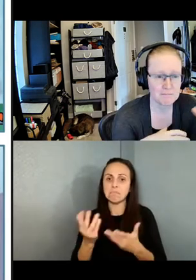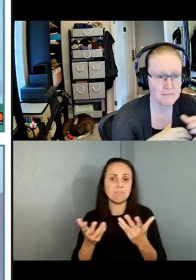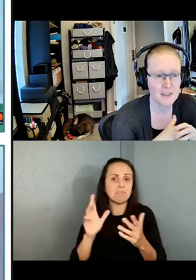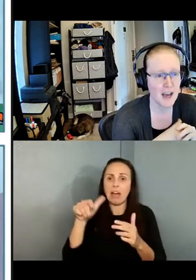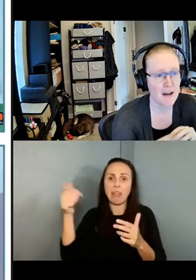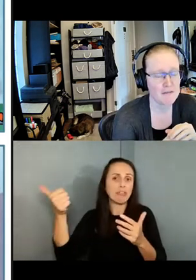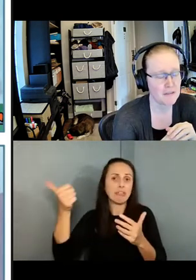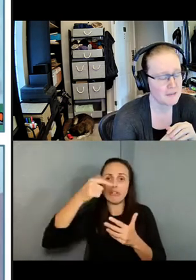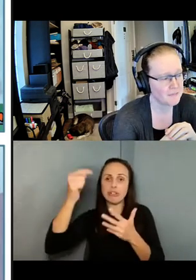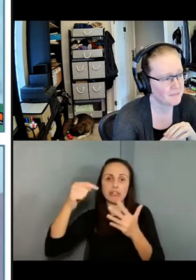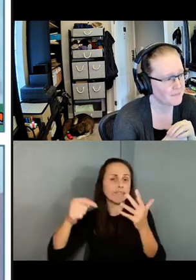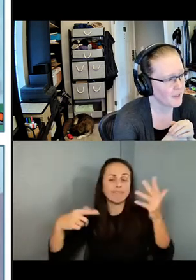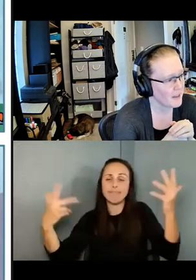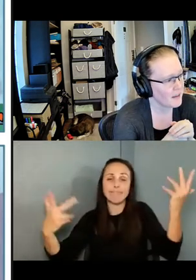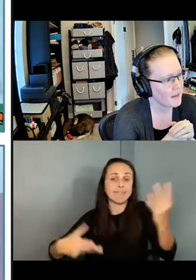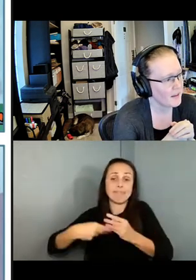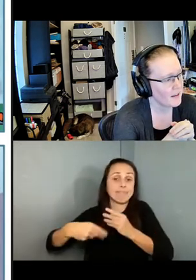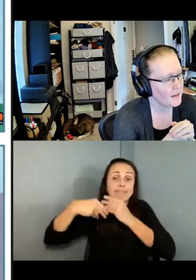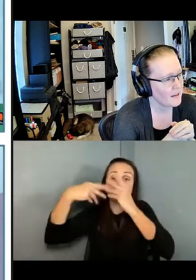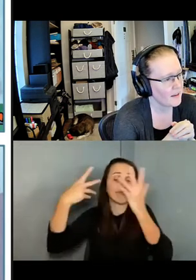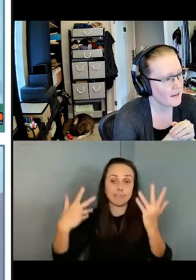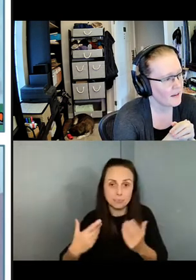other stuff.